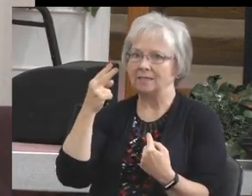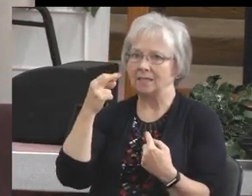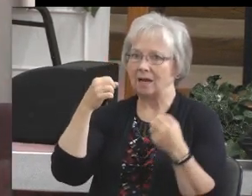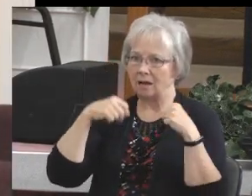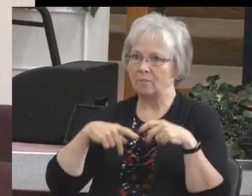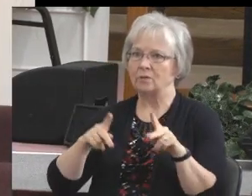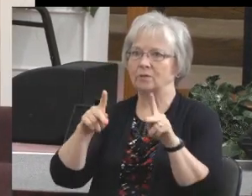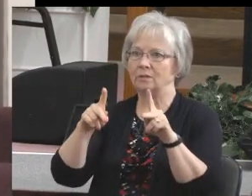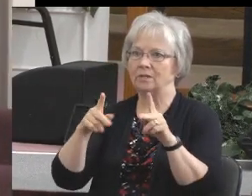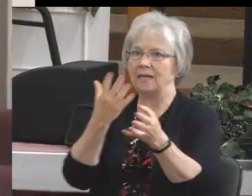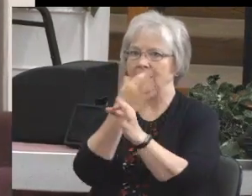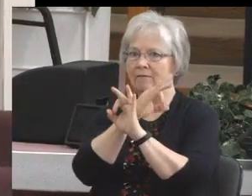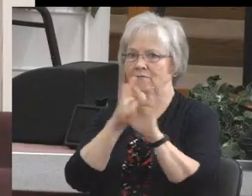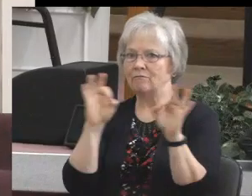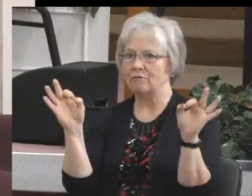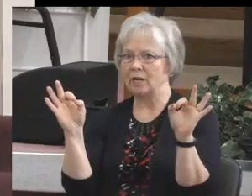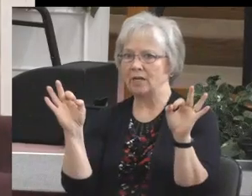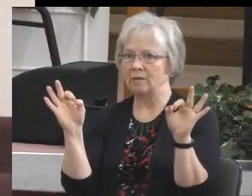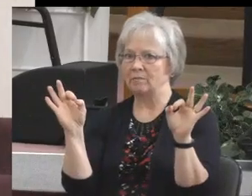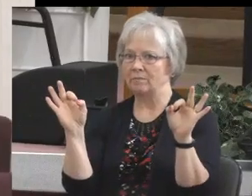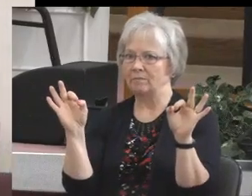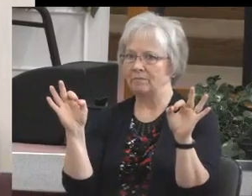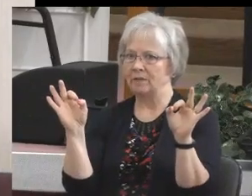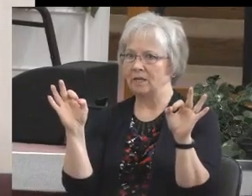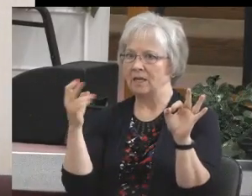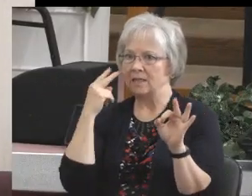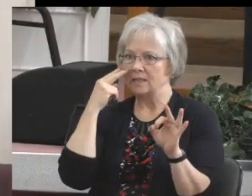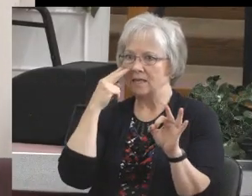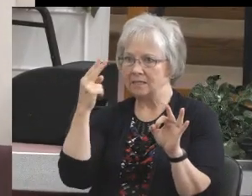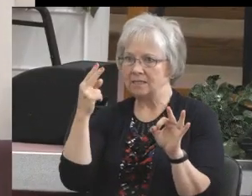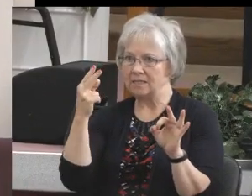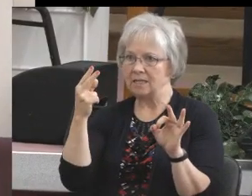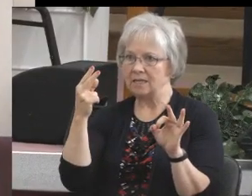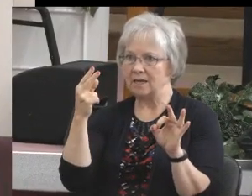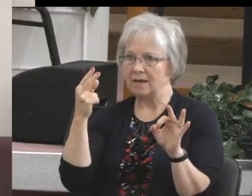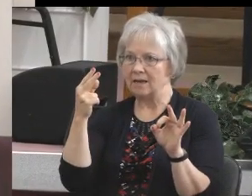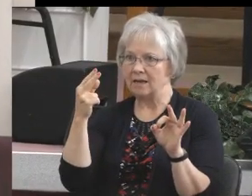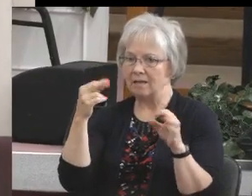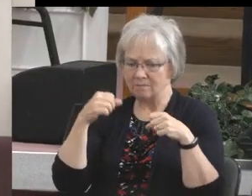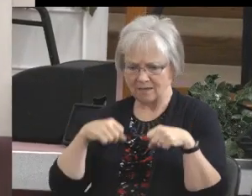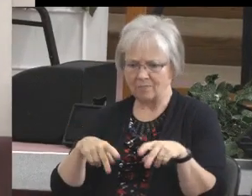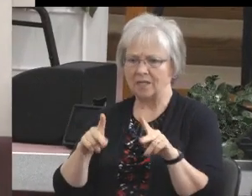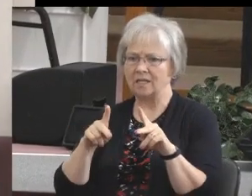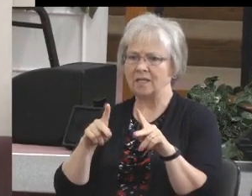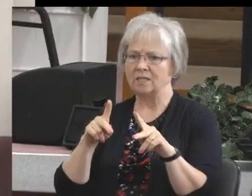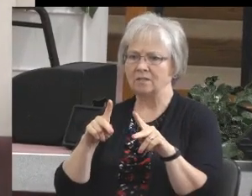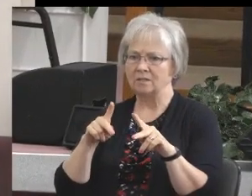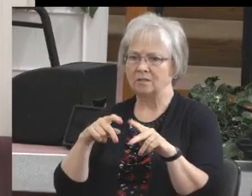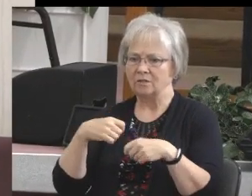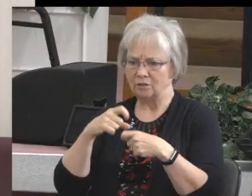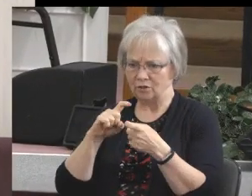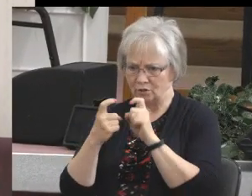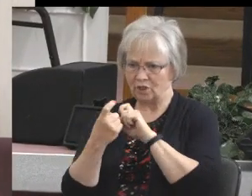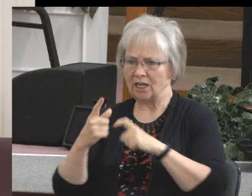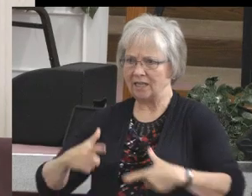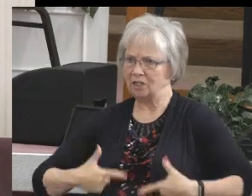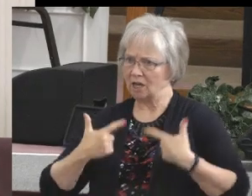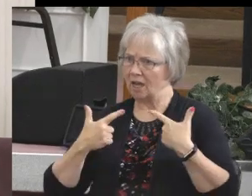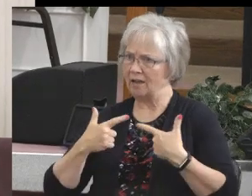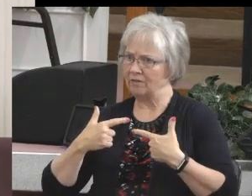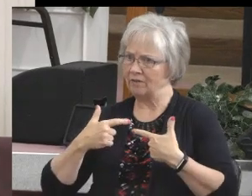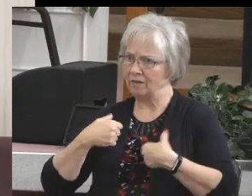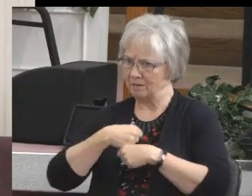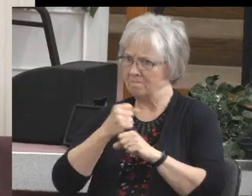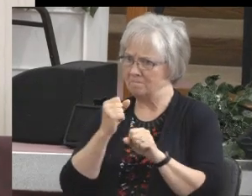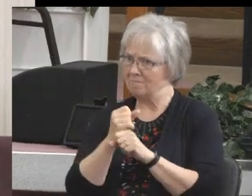freedom. They see ability to make something of themselves. You want to know if a